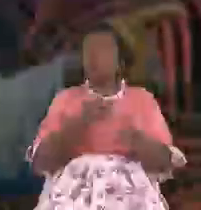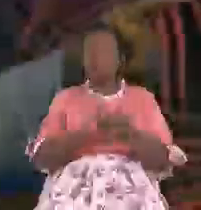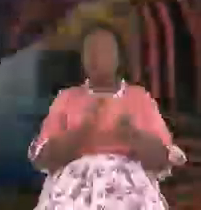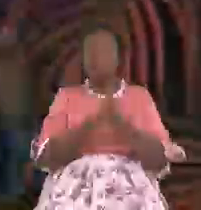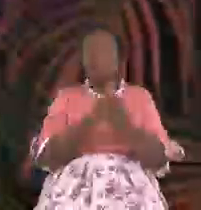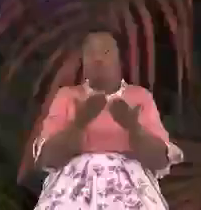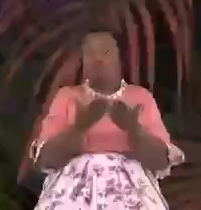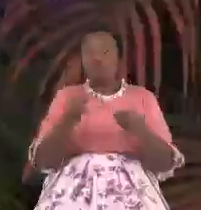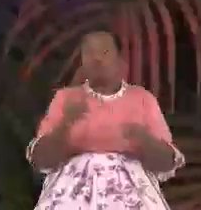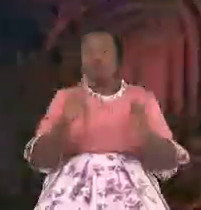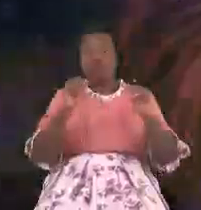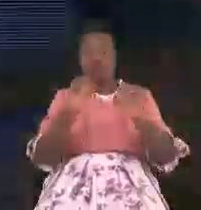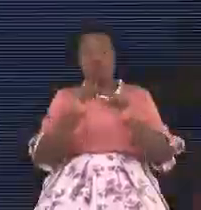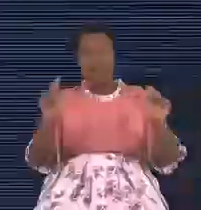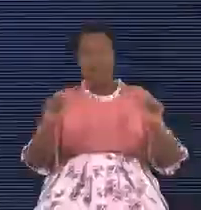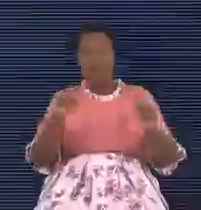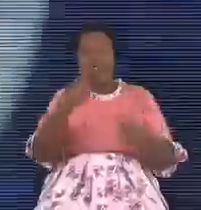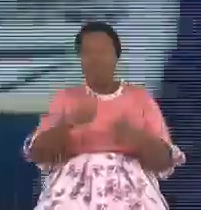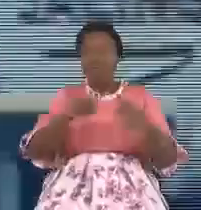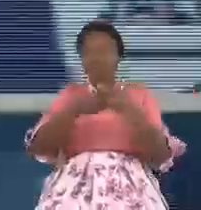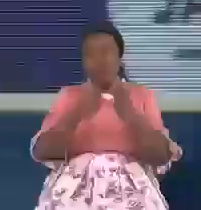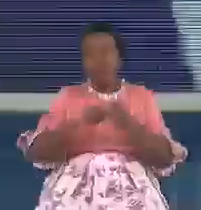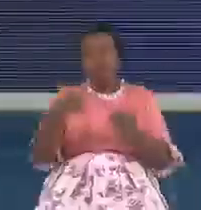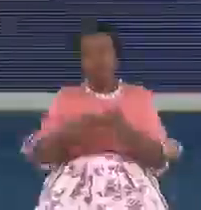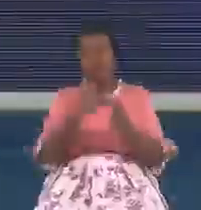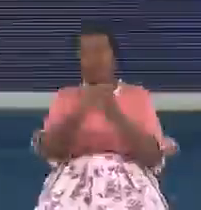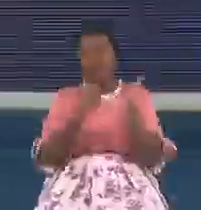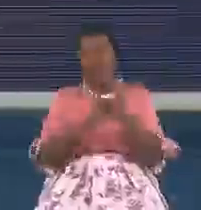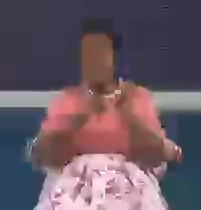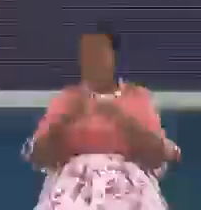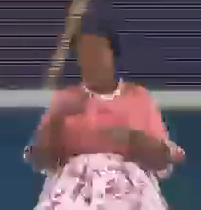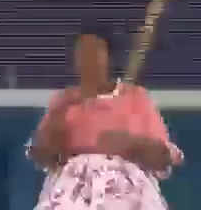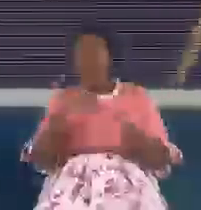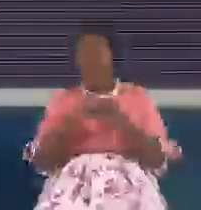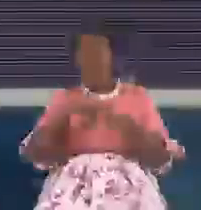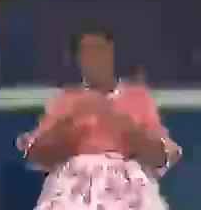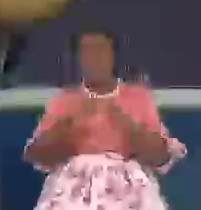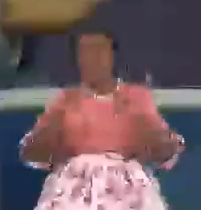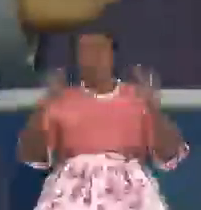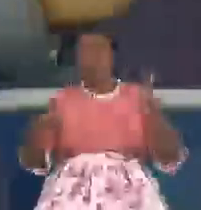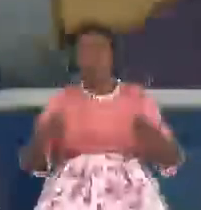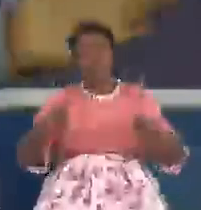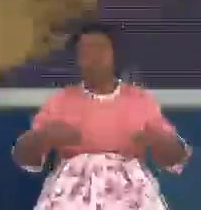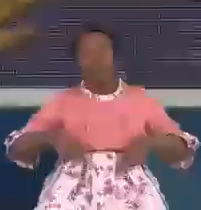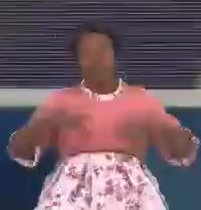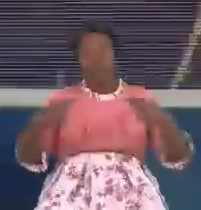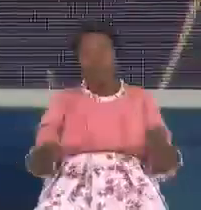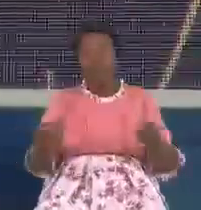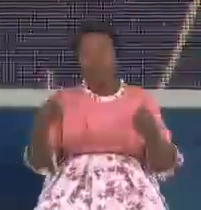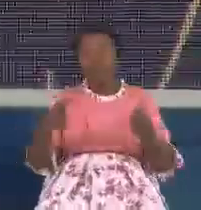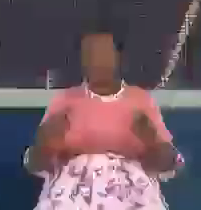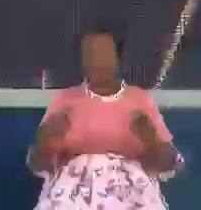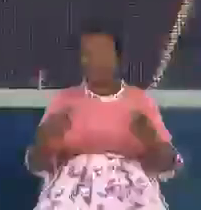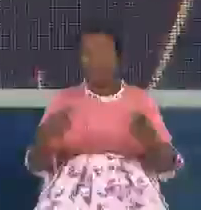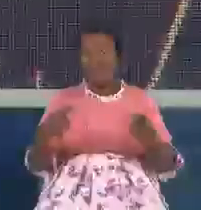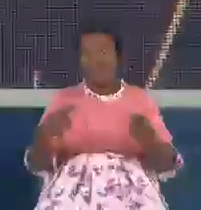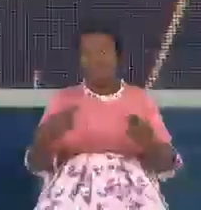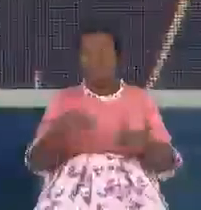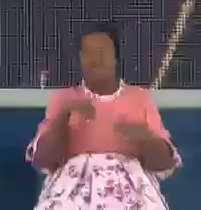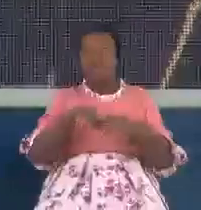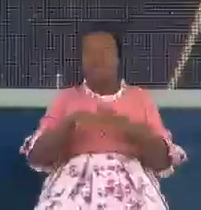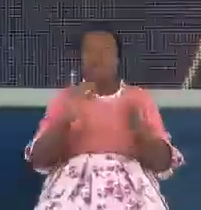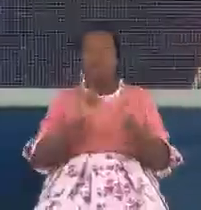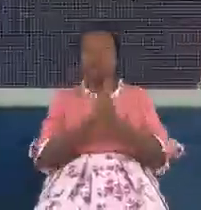testament and he says he to revelation the end of the new testament and he says it all the